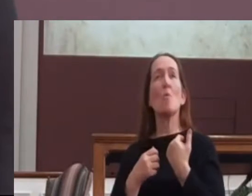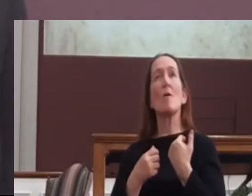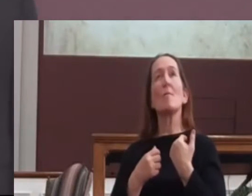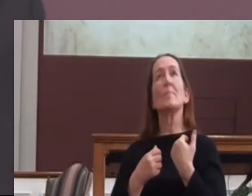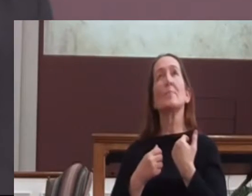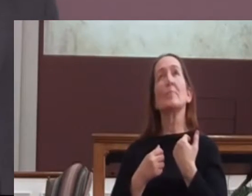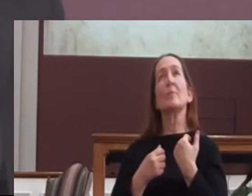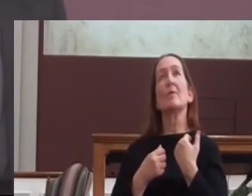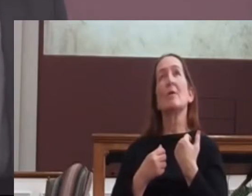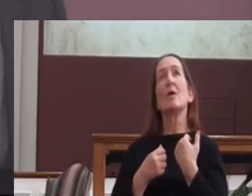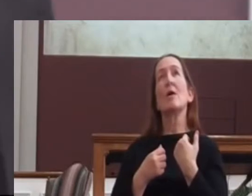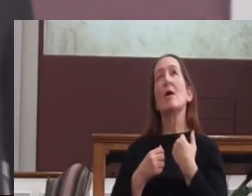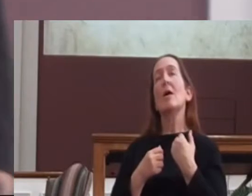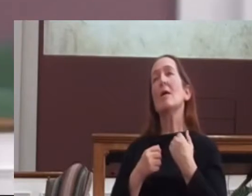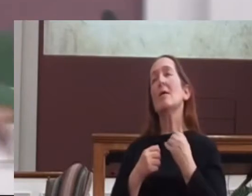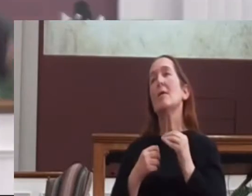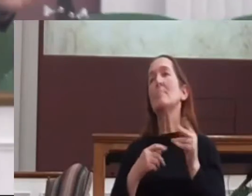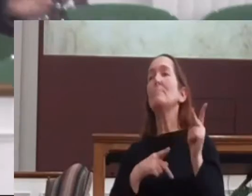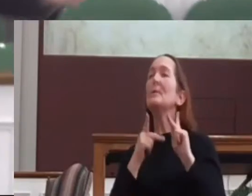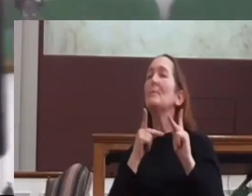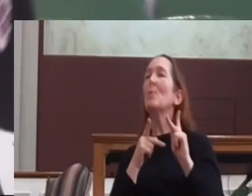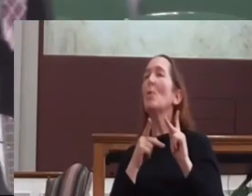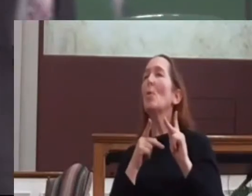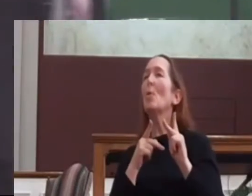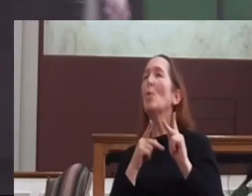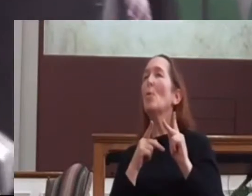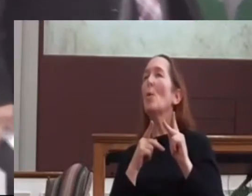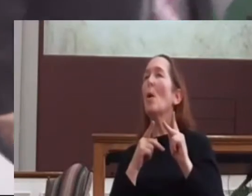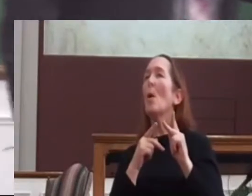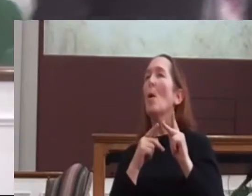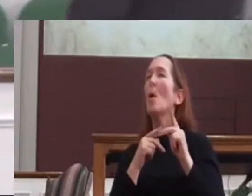but you've got to realize how we work.